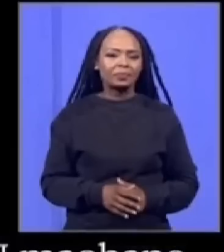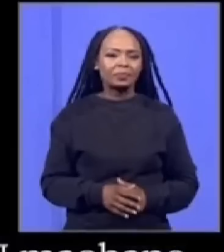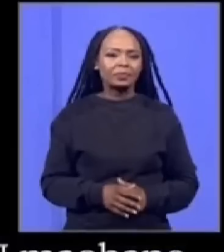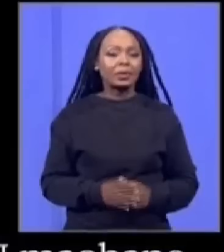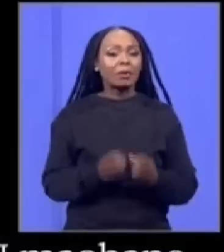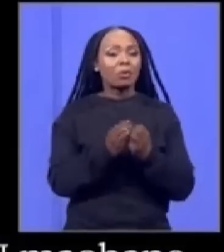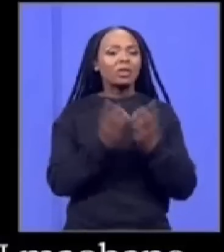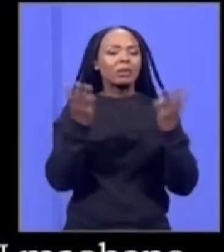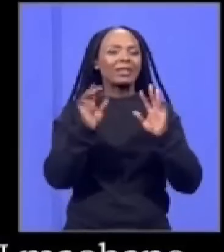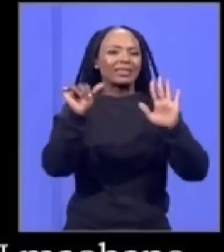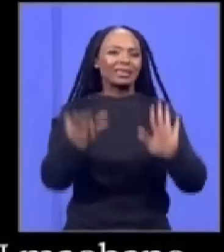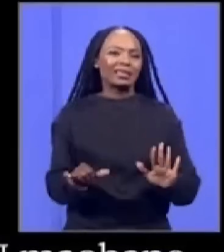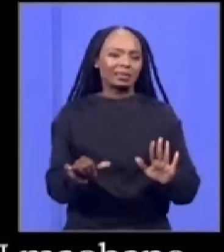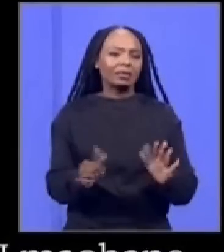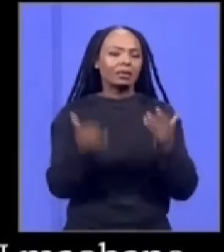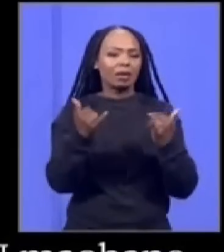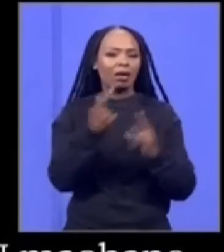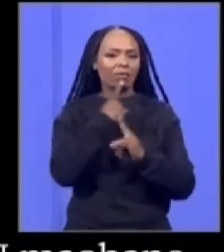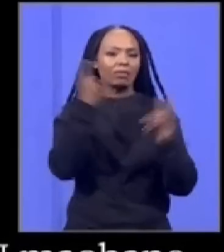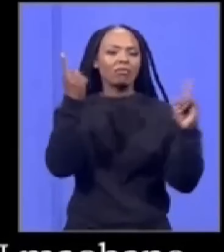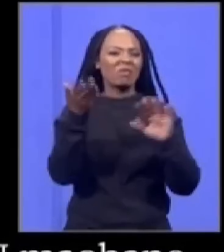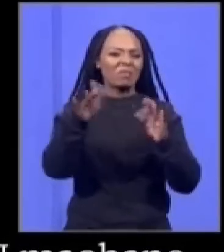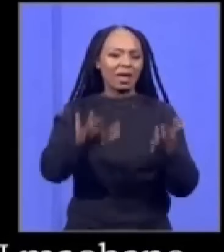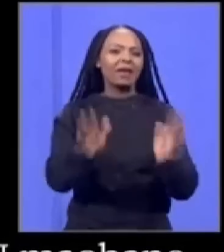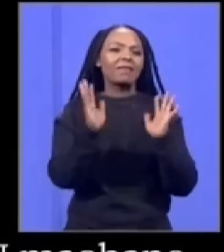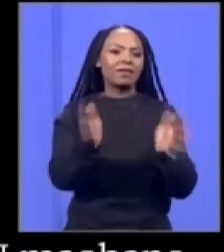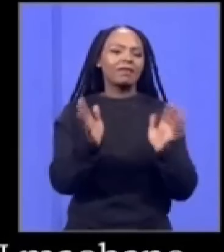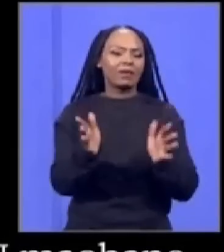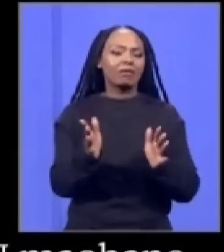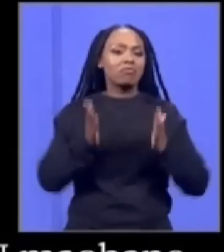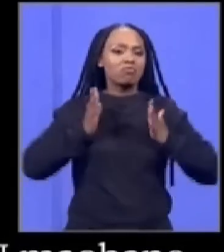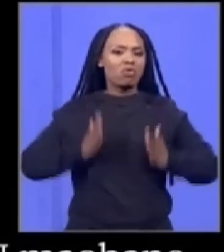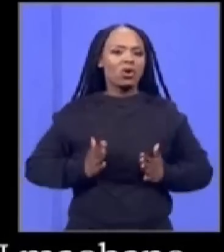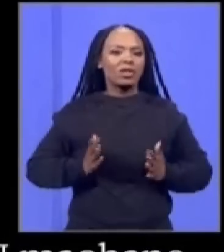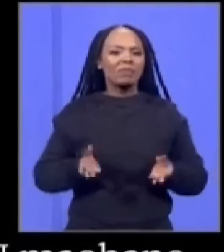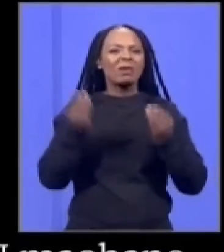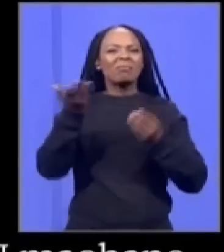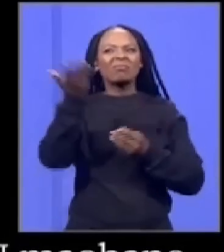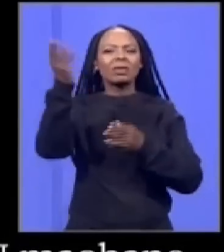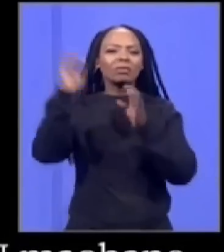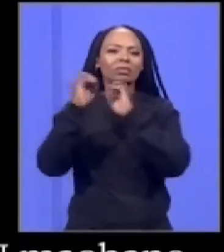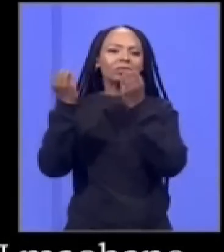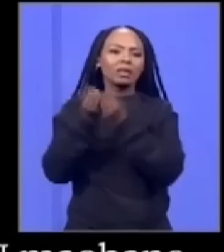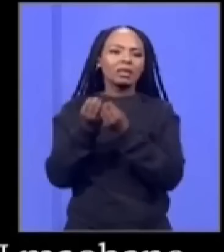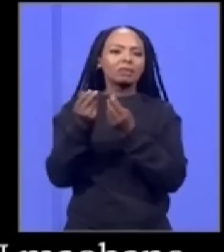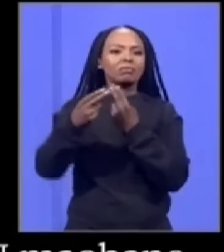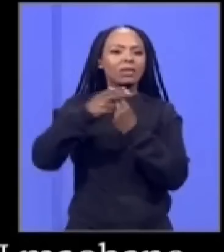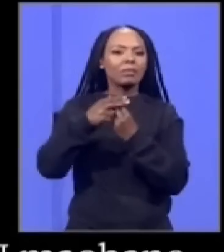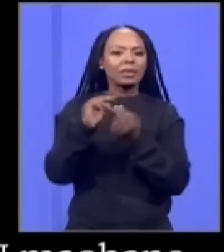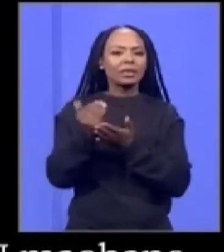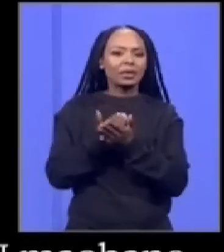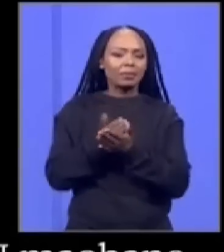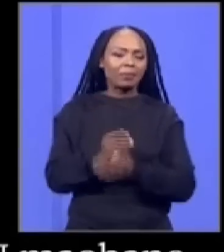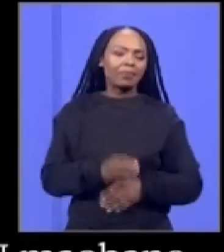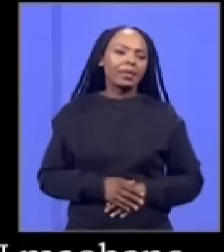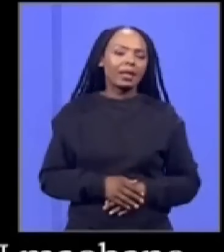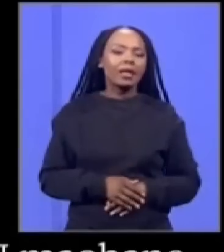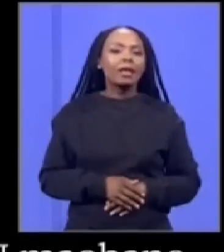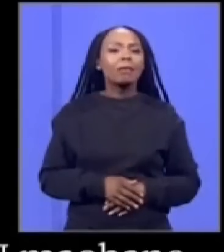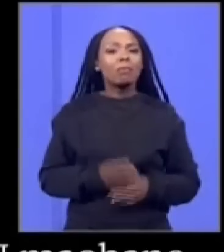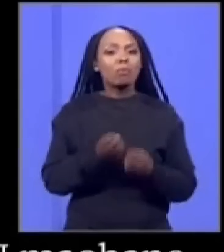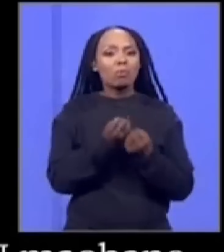Batho ba tsheletseng ba tlalehwa ba hlokahetse mme ditopo tsa bona di fumanwe ke sehlopha sa tsa pholoso ka jeno ho dumelwa ha batho ba bang